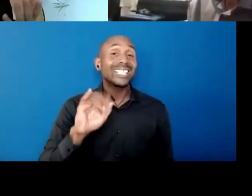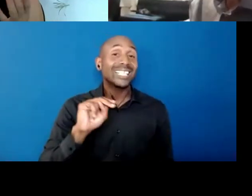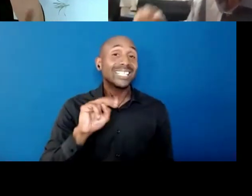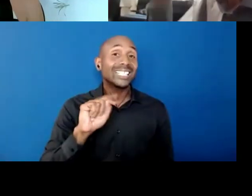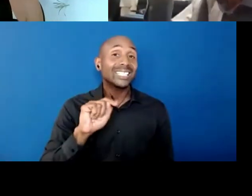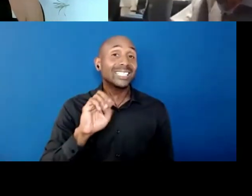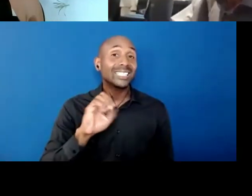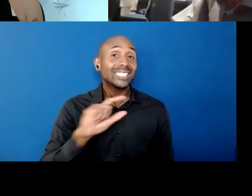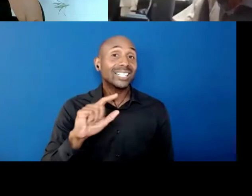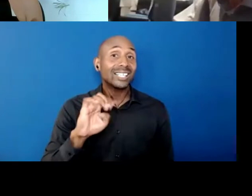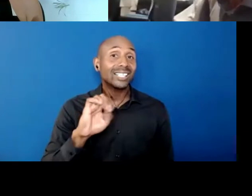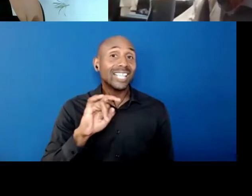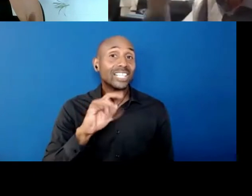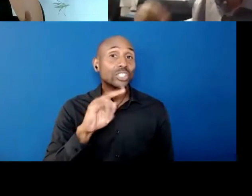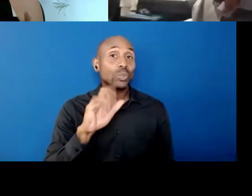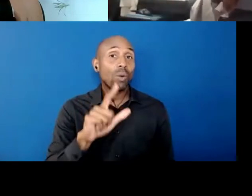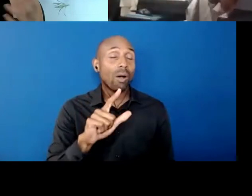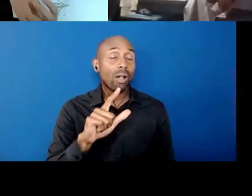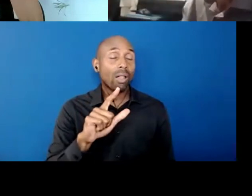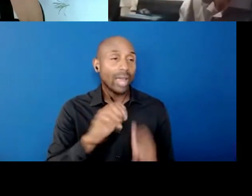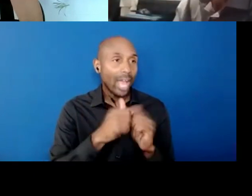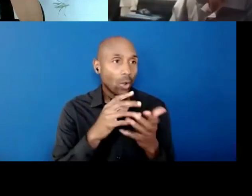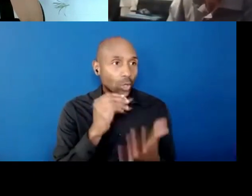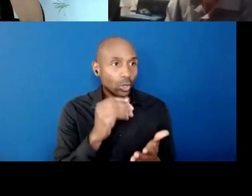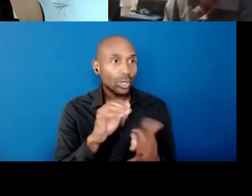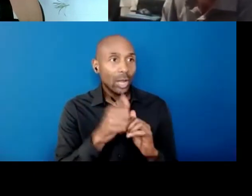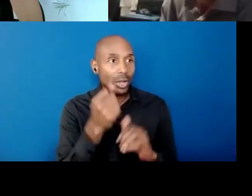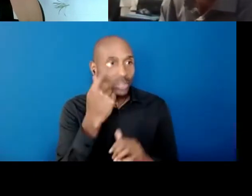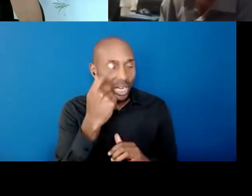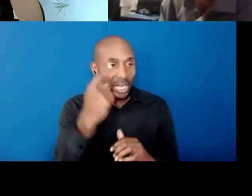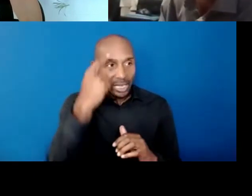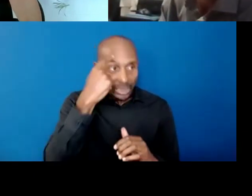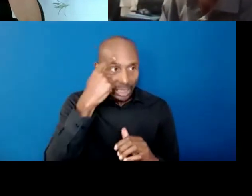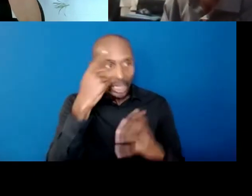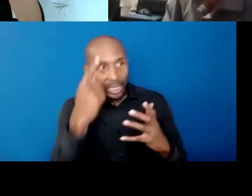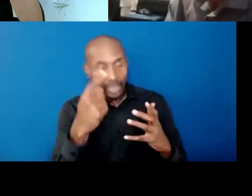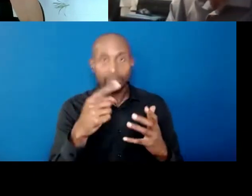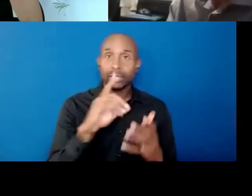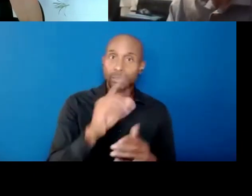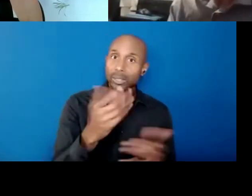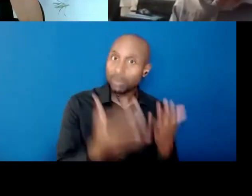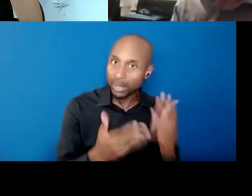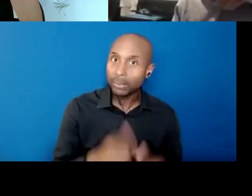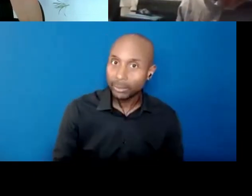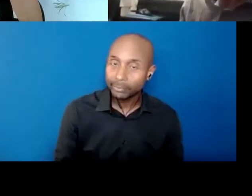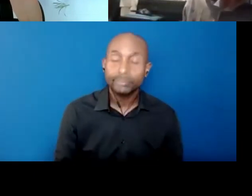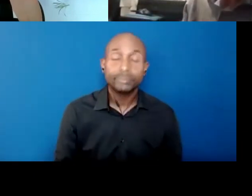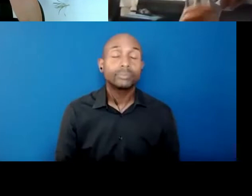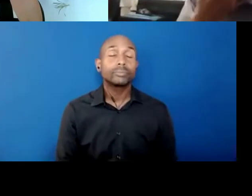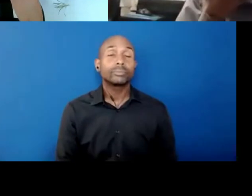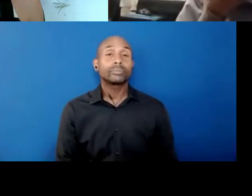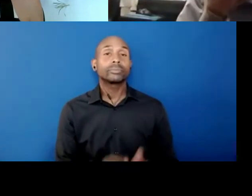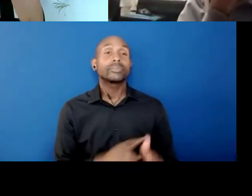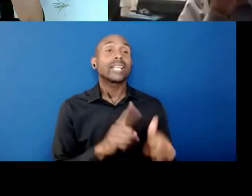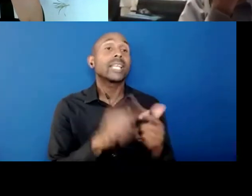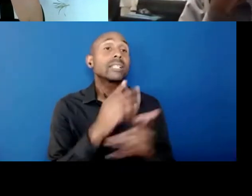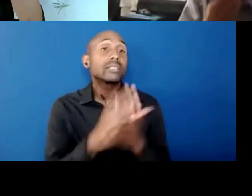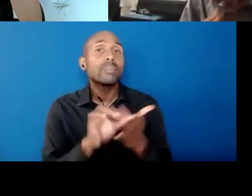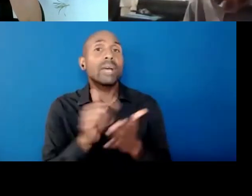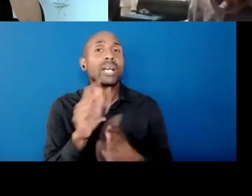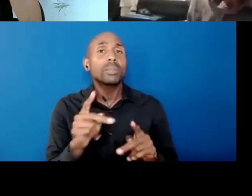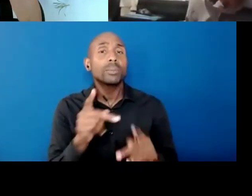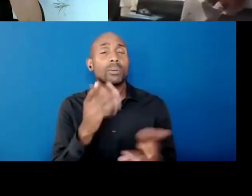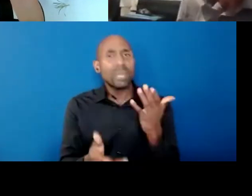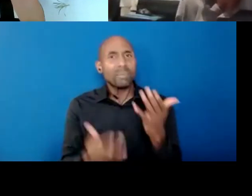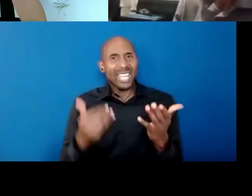are talking about two people with quote unquote the same disability, if you look a little closer, you might find that they have different experiences